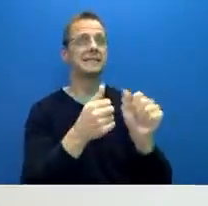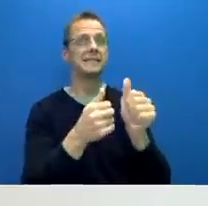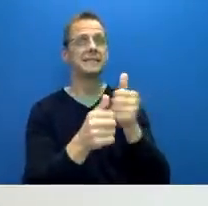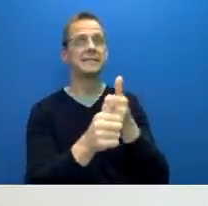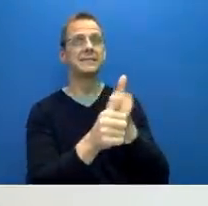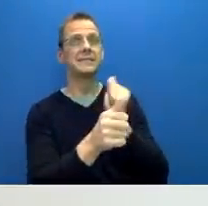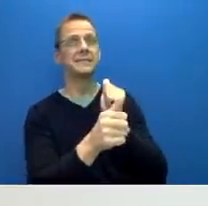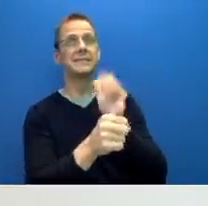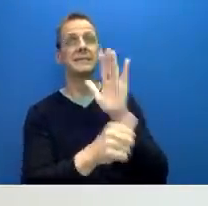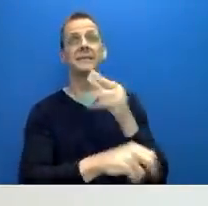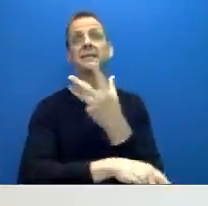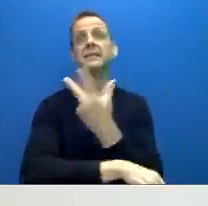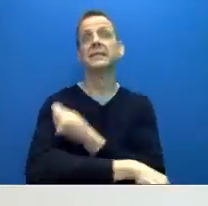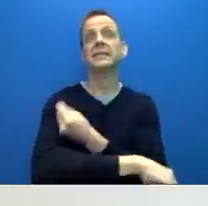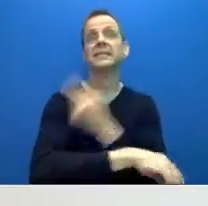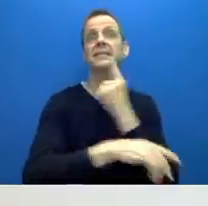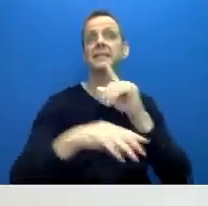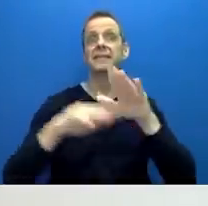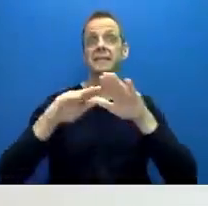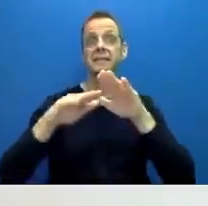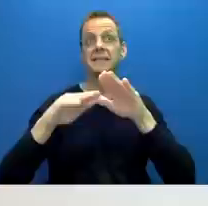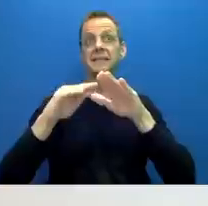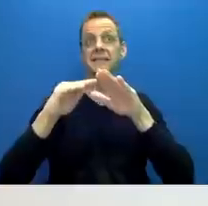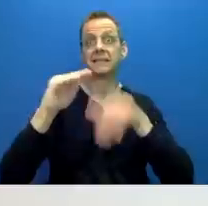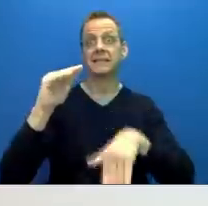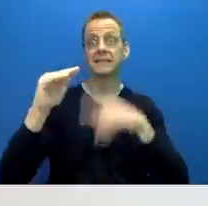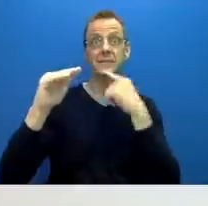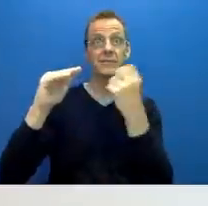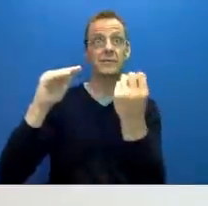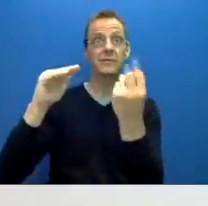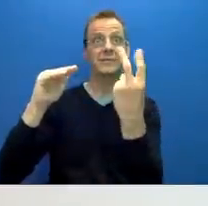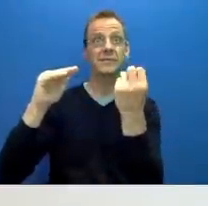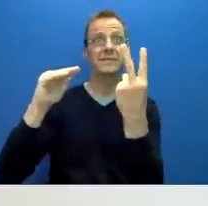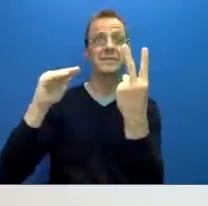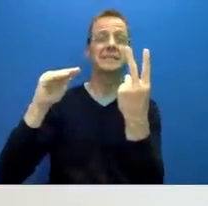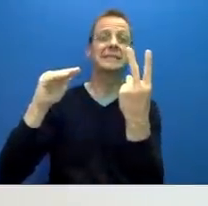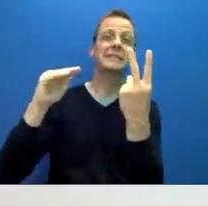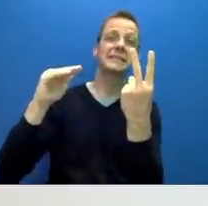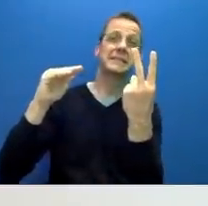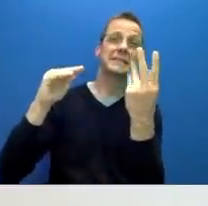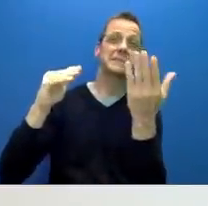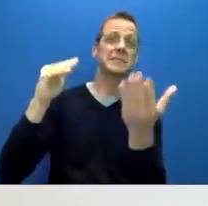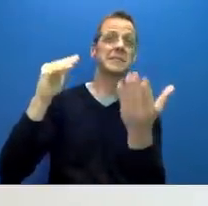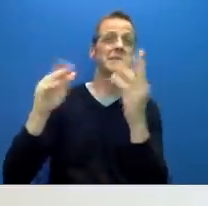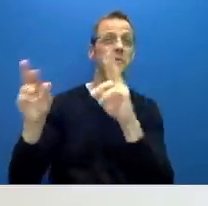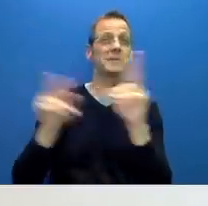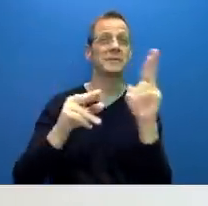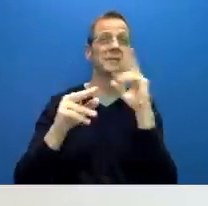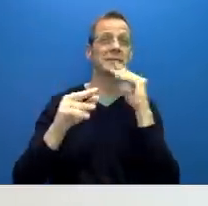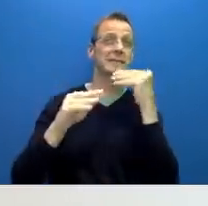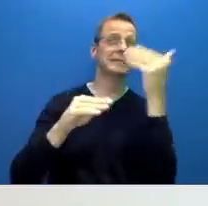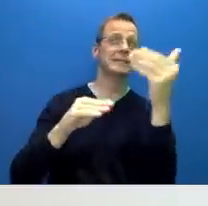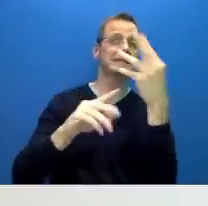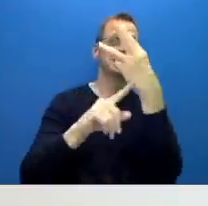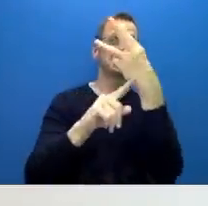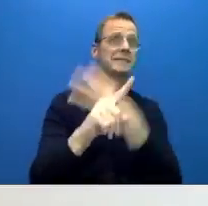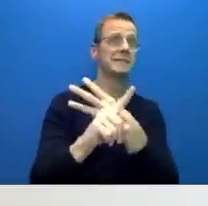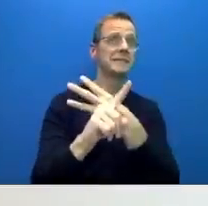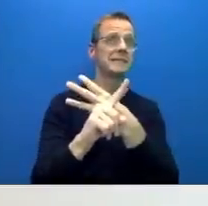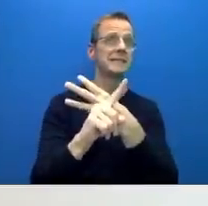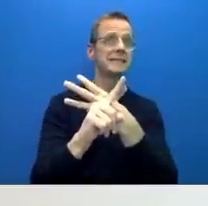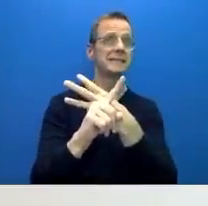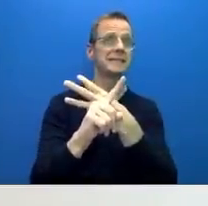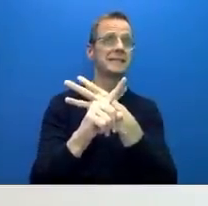away. It's unacceptable for a child to become severely ill when all we need to do is implement some basic